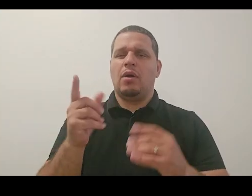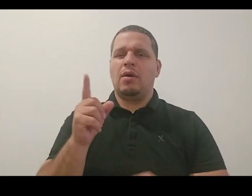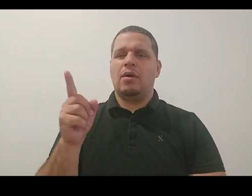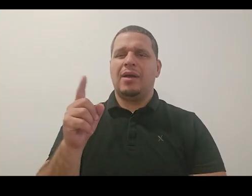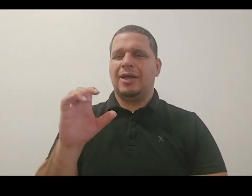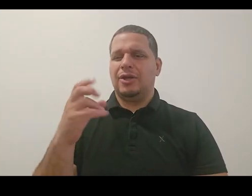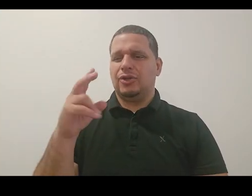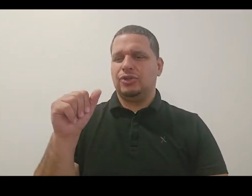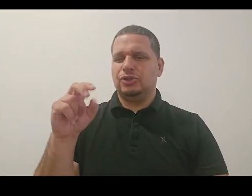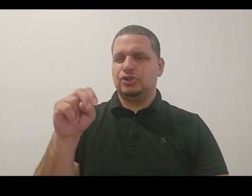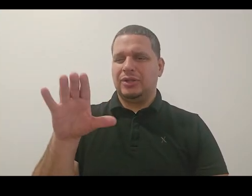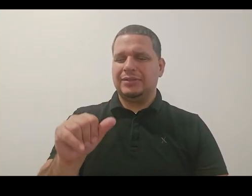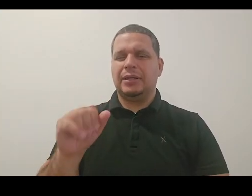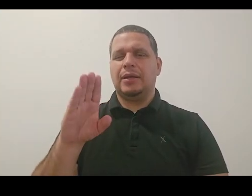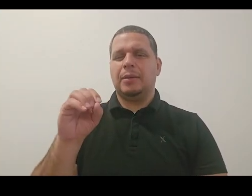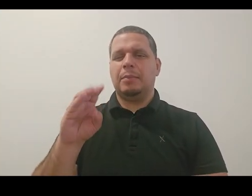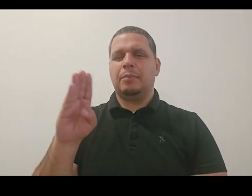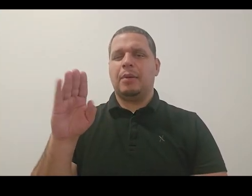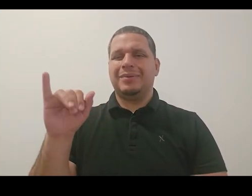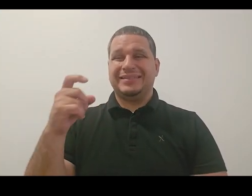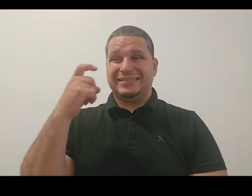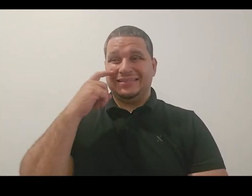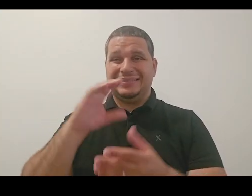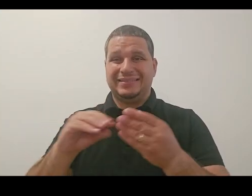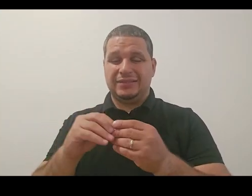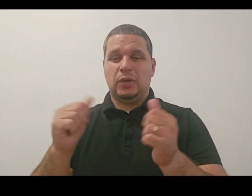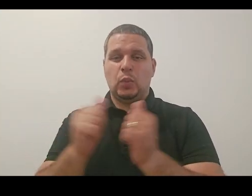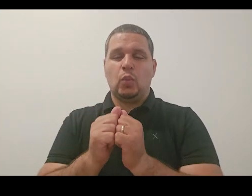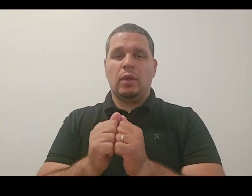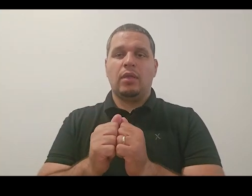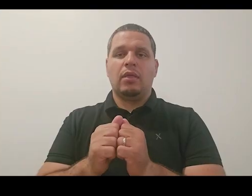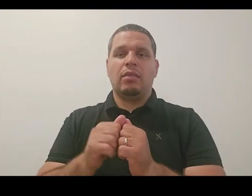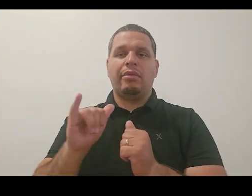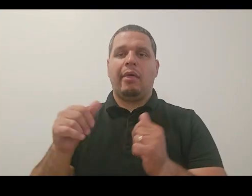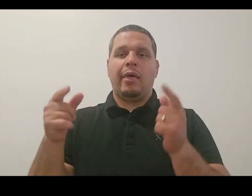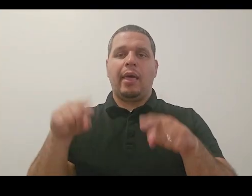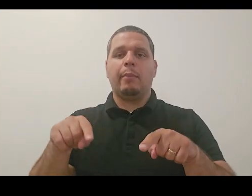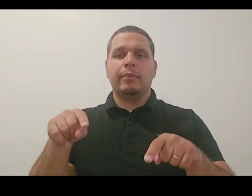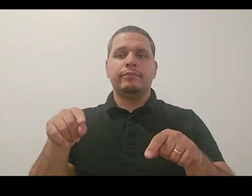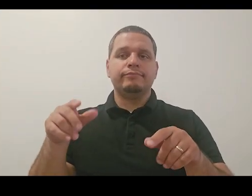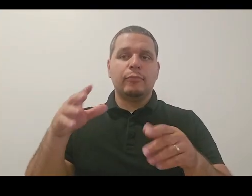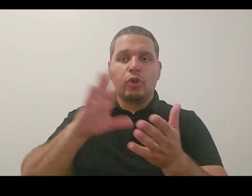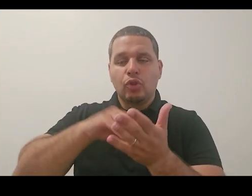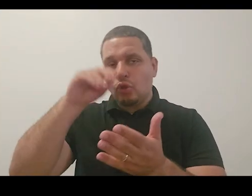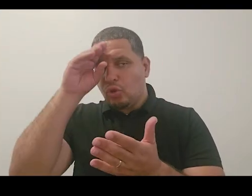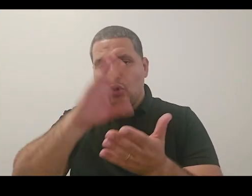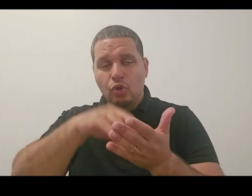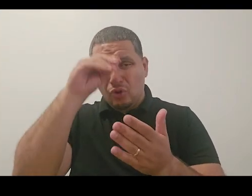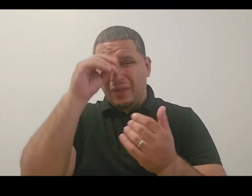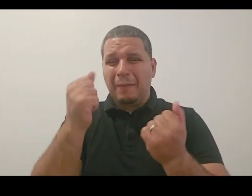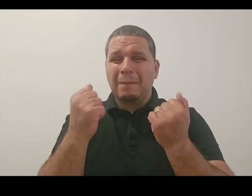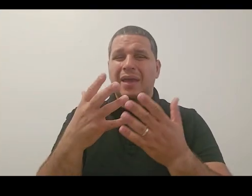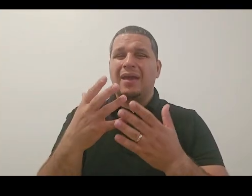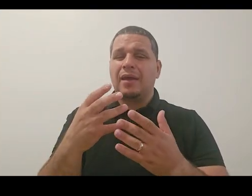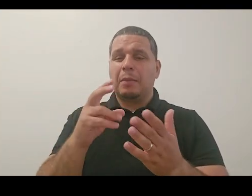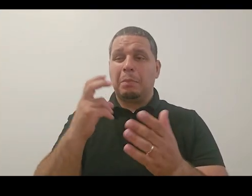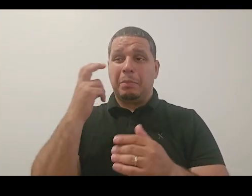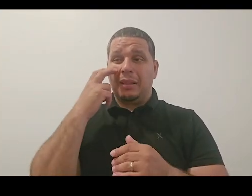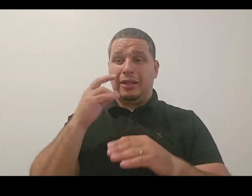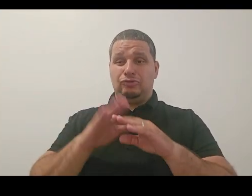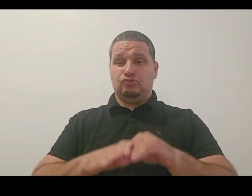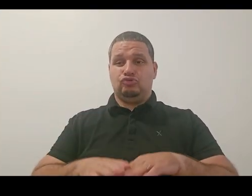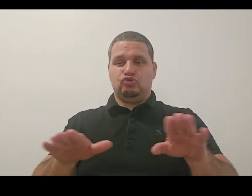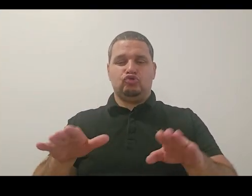quickly emphasize what I think Chancey and Bobby were saying with the incidental learning. A lot